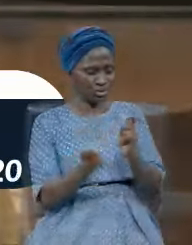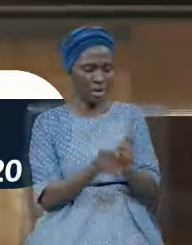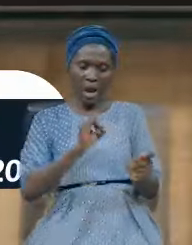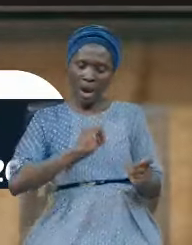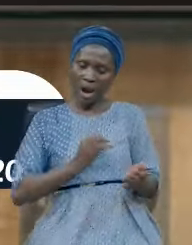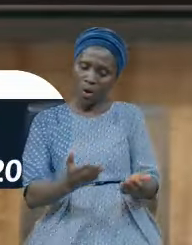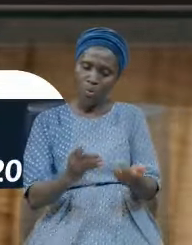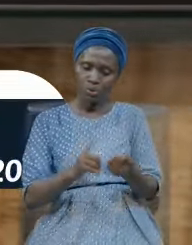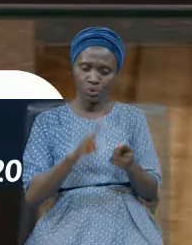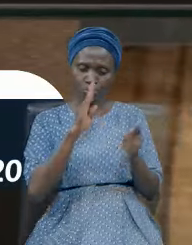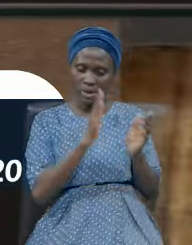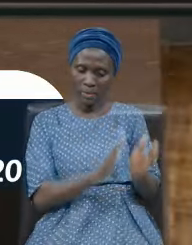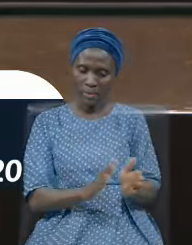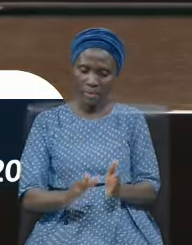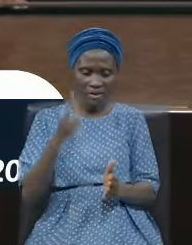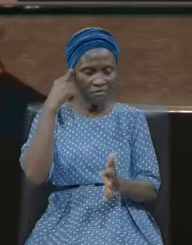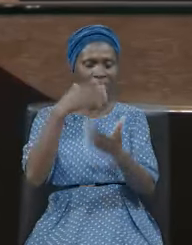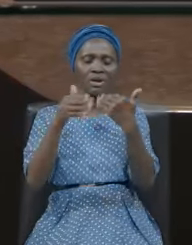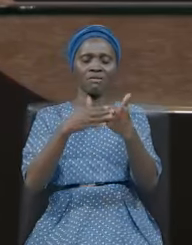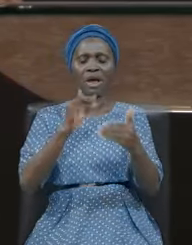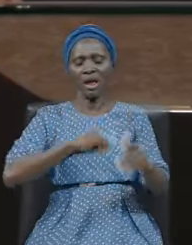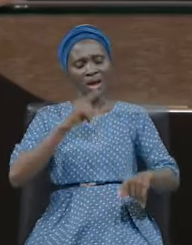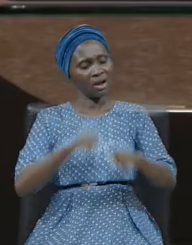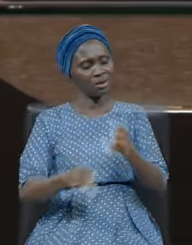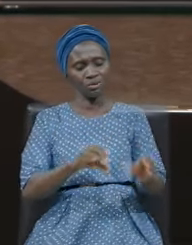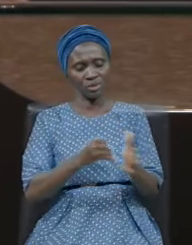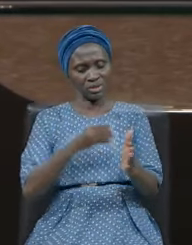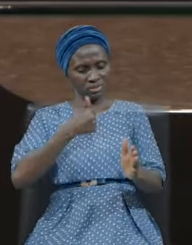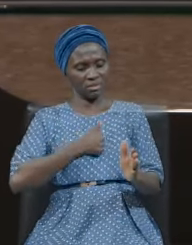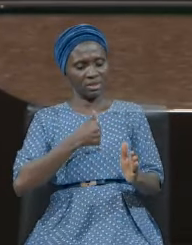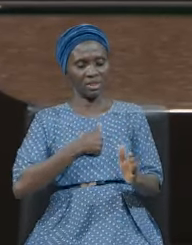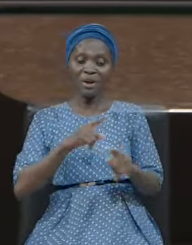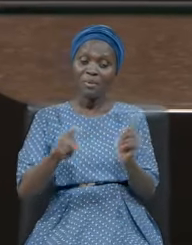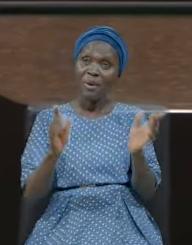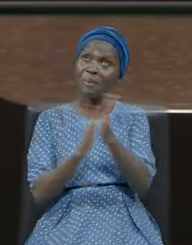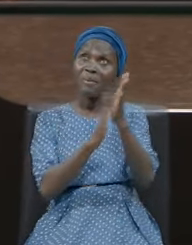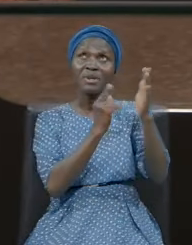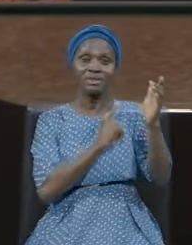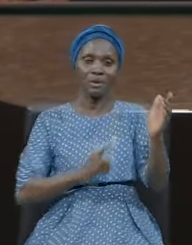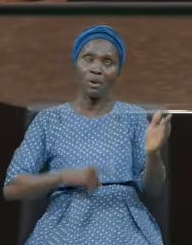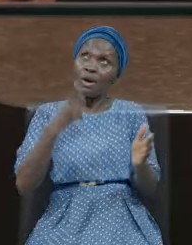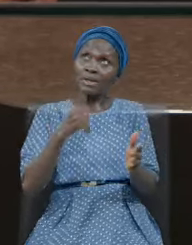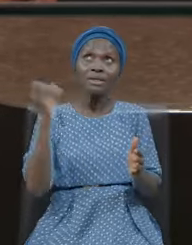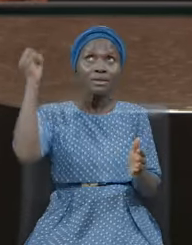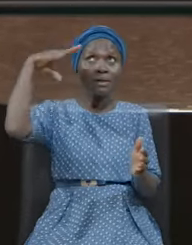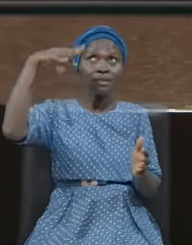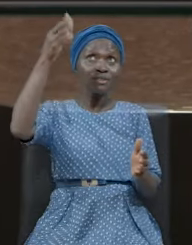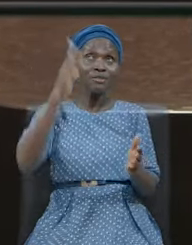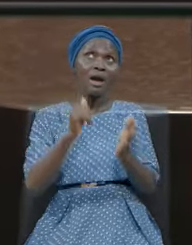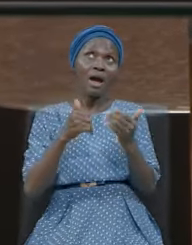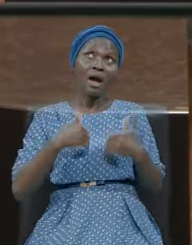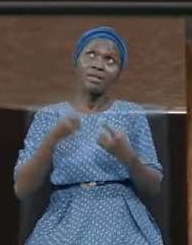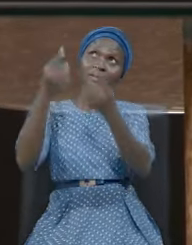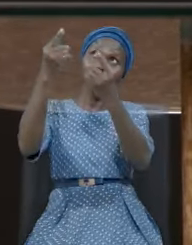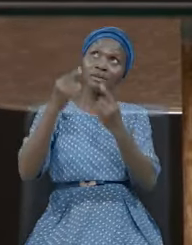for heaven. I cannot do it myself. Praise the Lord. The grace of God has come from heaven and it